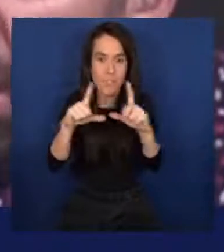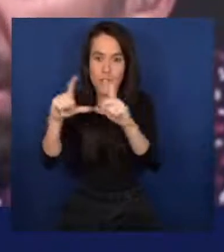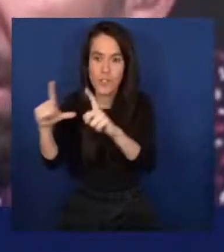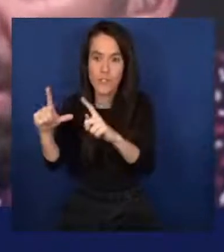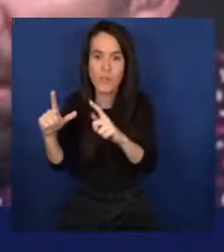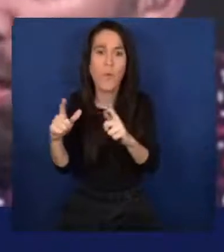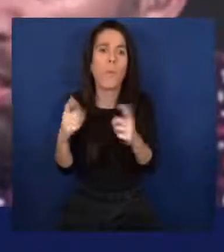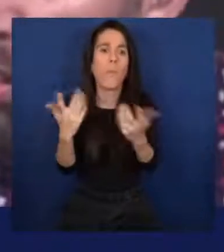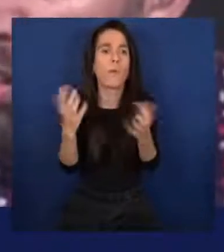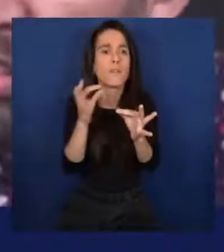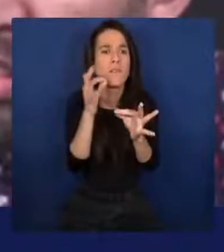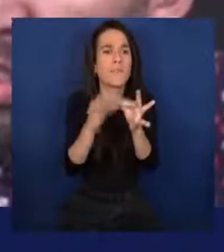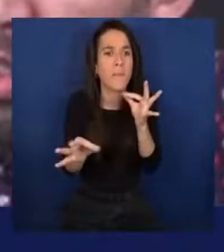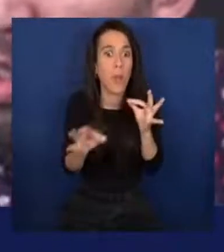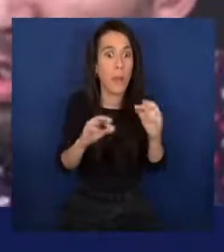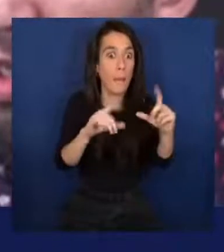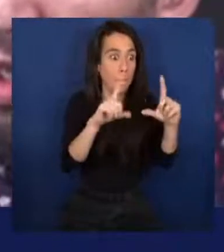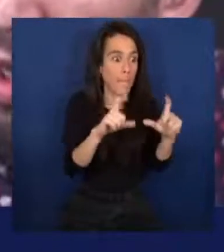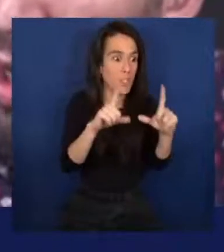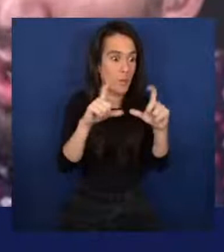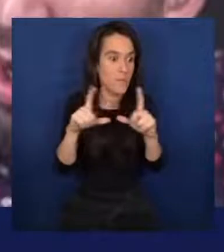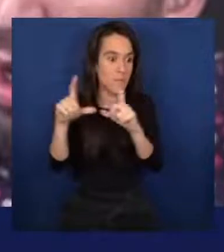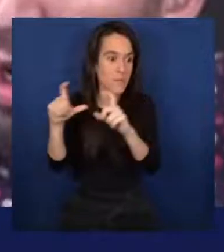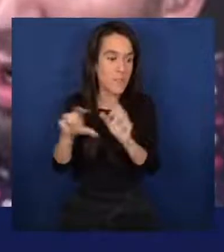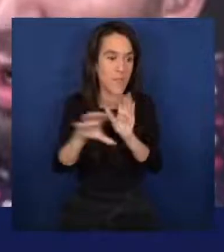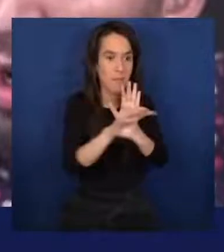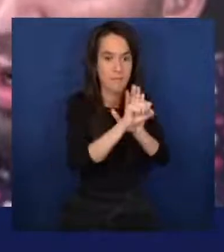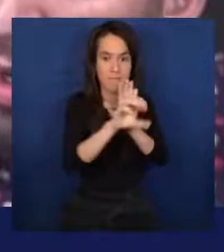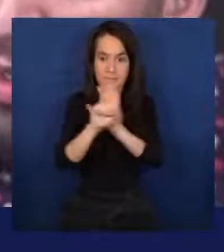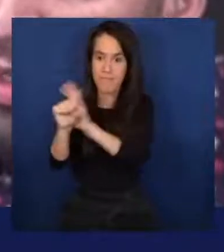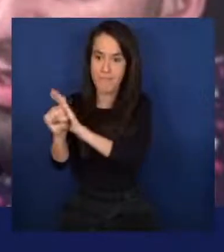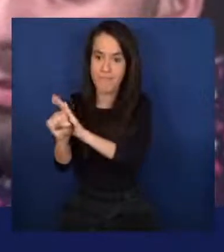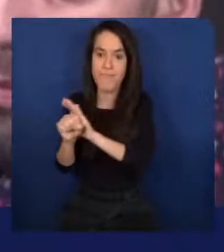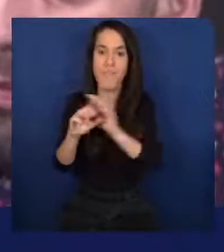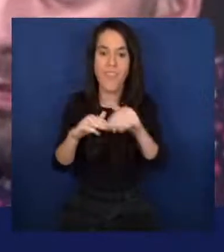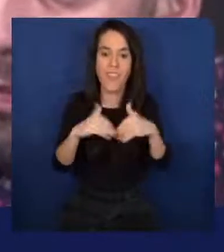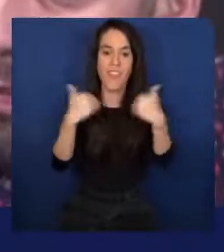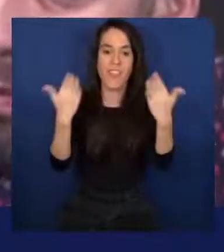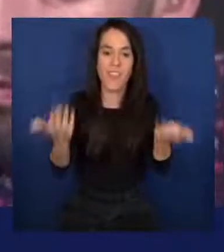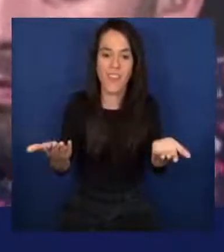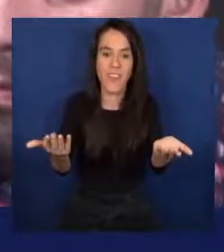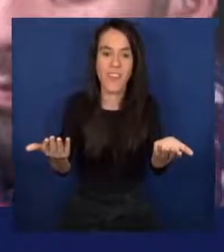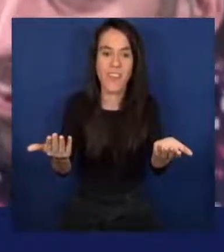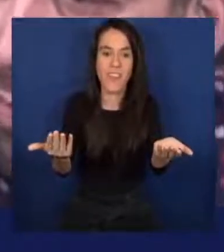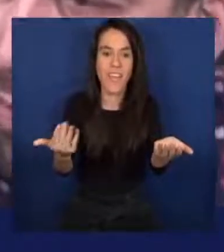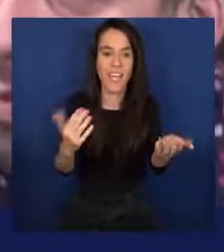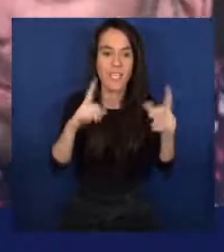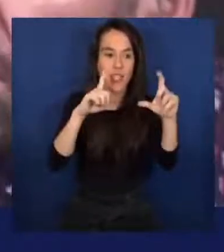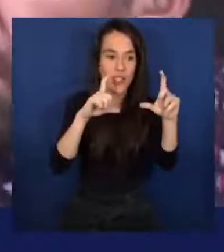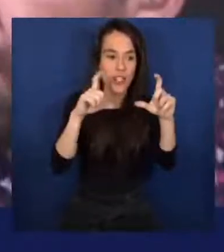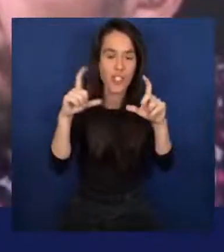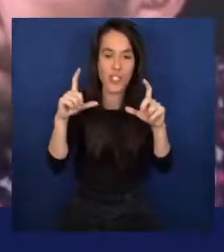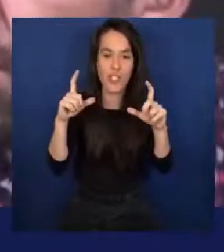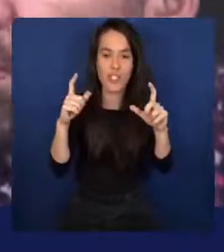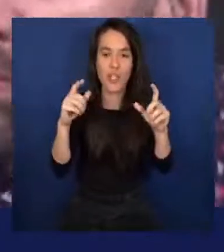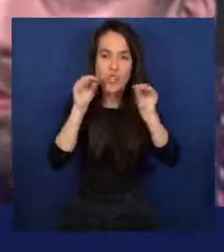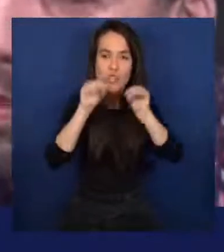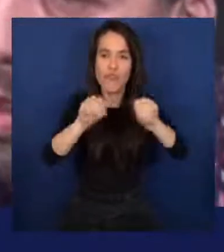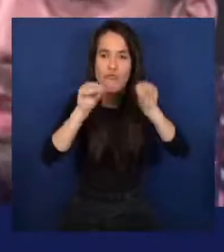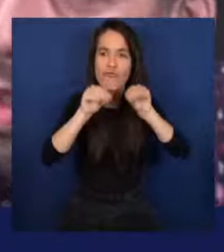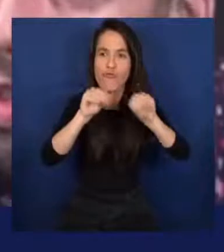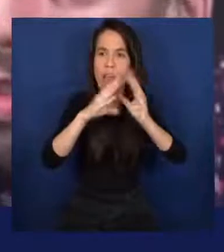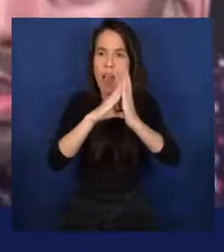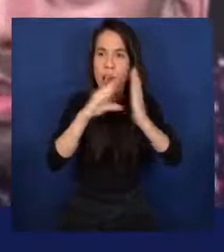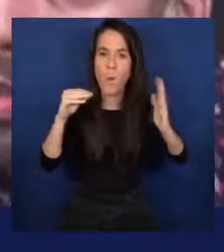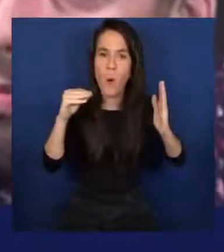and you can take pictures. And what I did is just taking pictures of dogs, and of course train the model, but also taking real